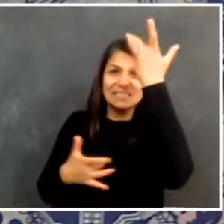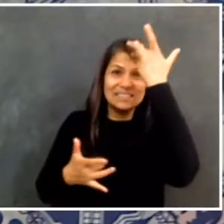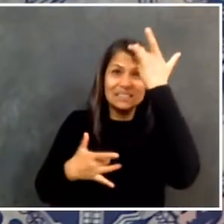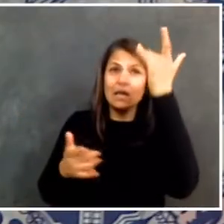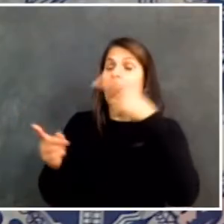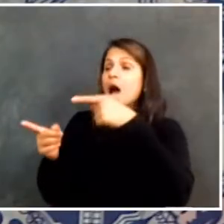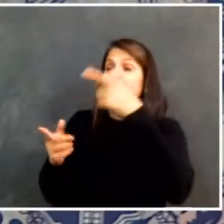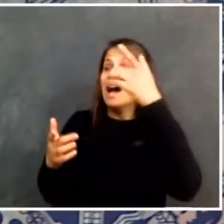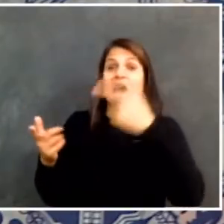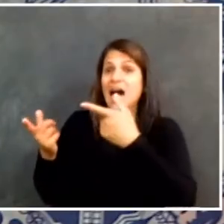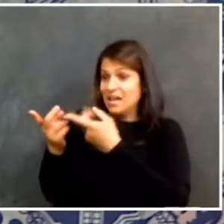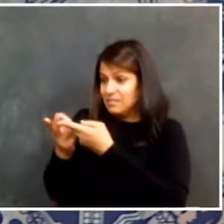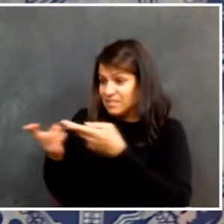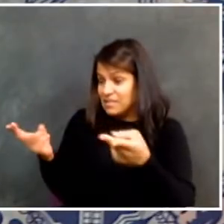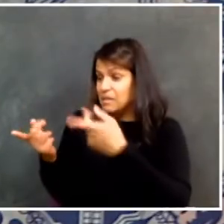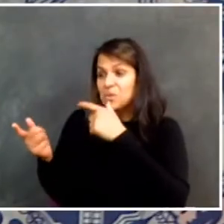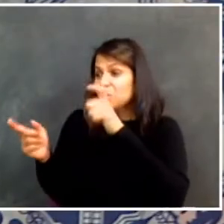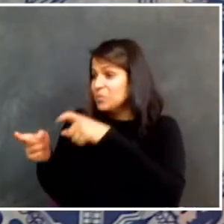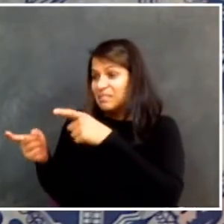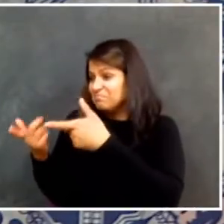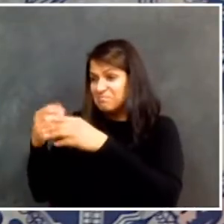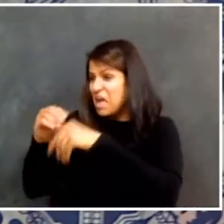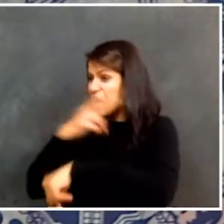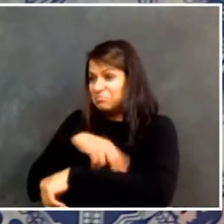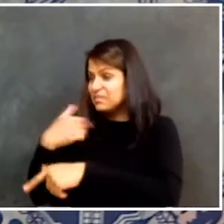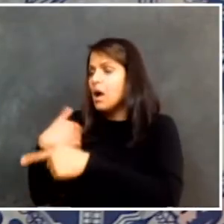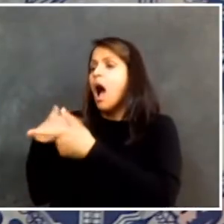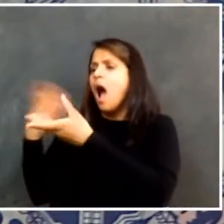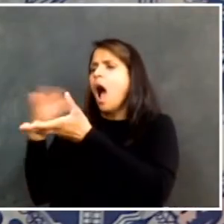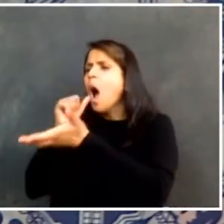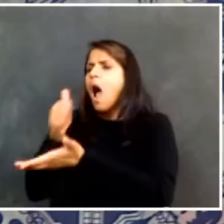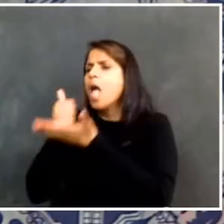as I said, that big number we were going for,